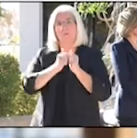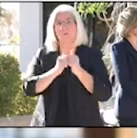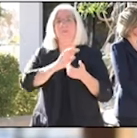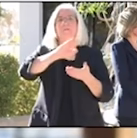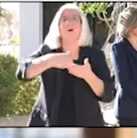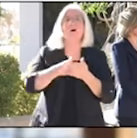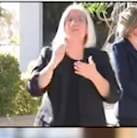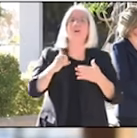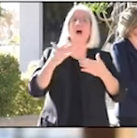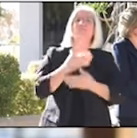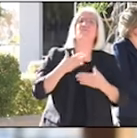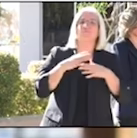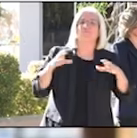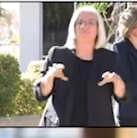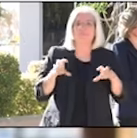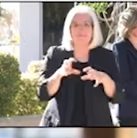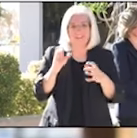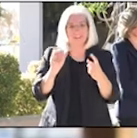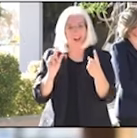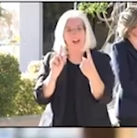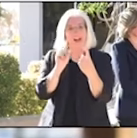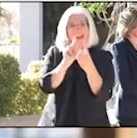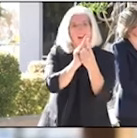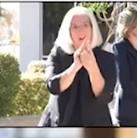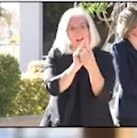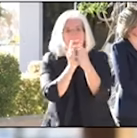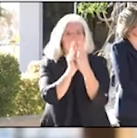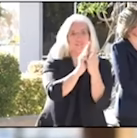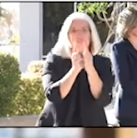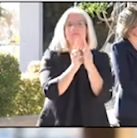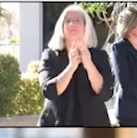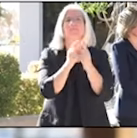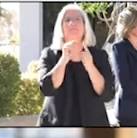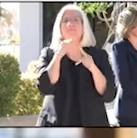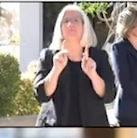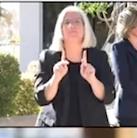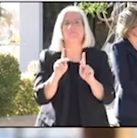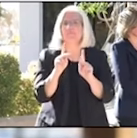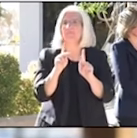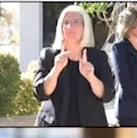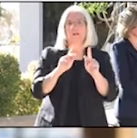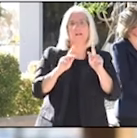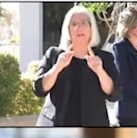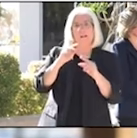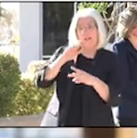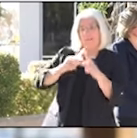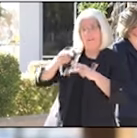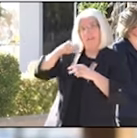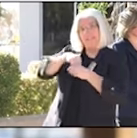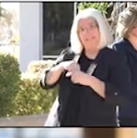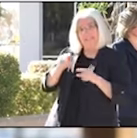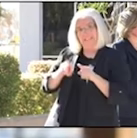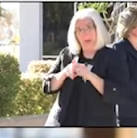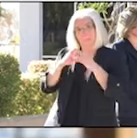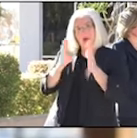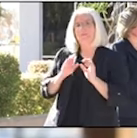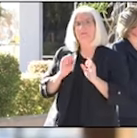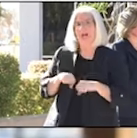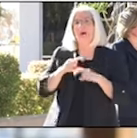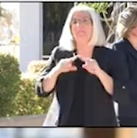close proximity with persons outside of one's household, including all contact sports, will be temporarily